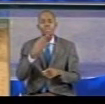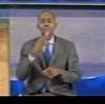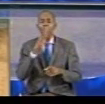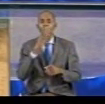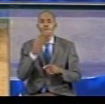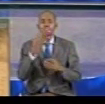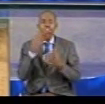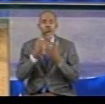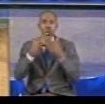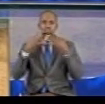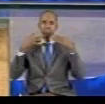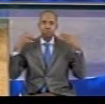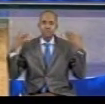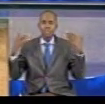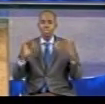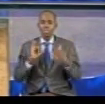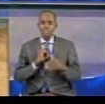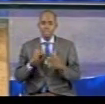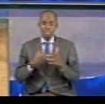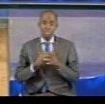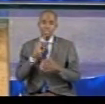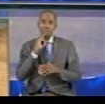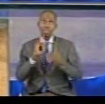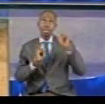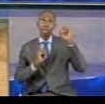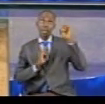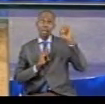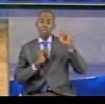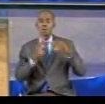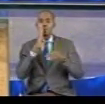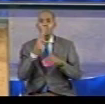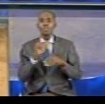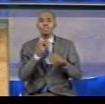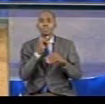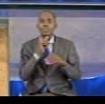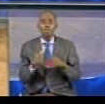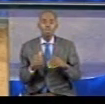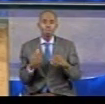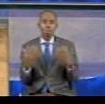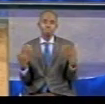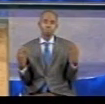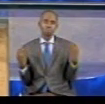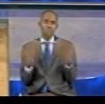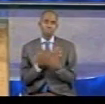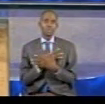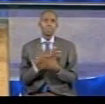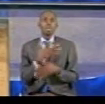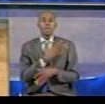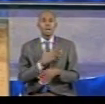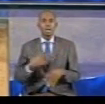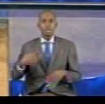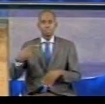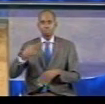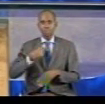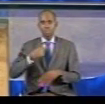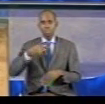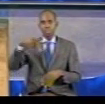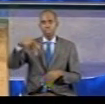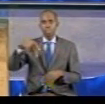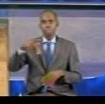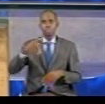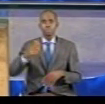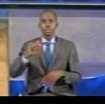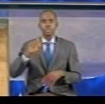I, be not afraid. And Peter answered him and said,